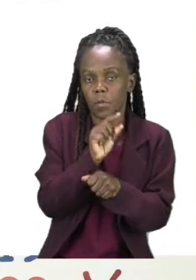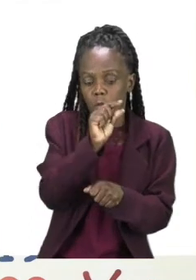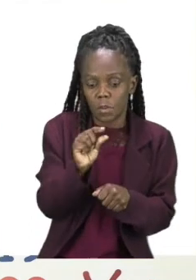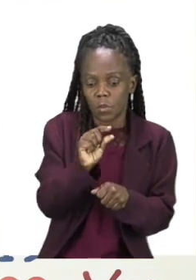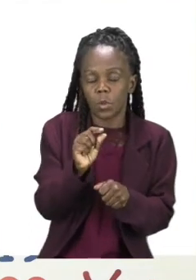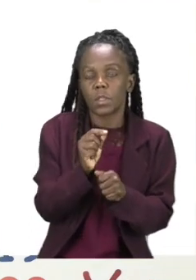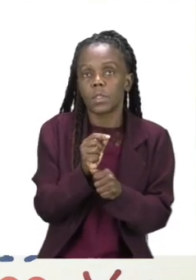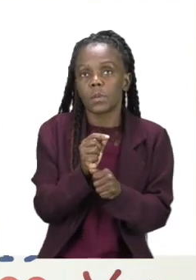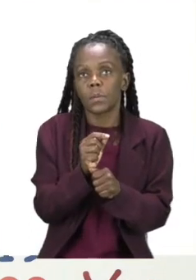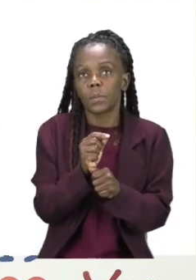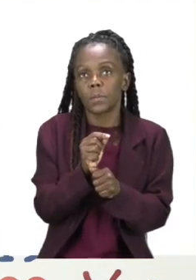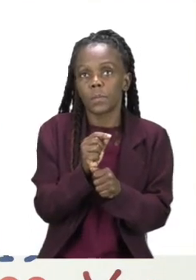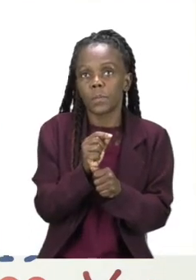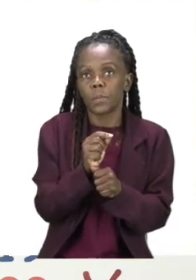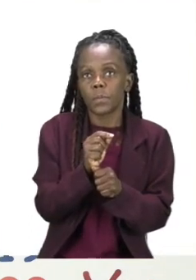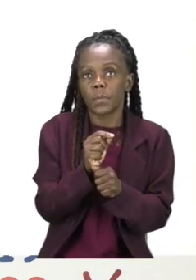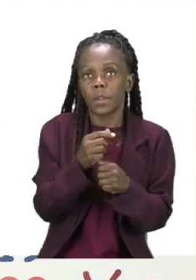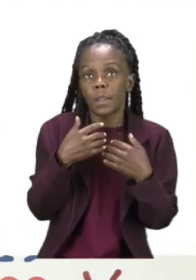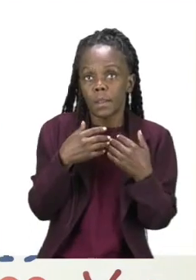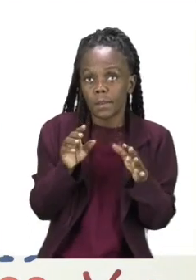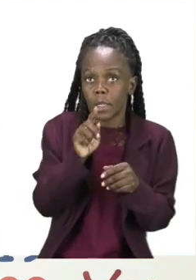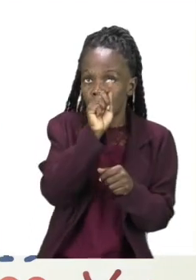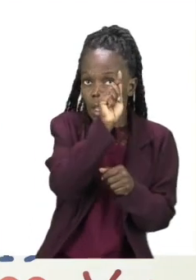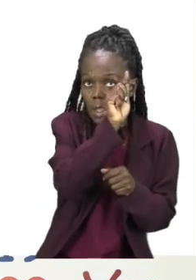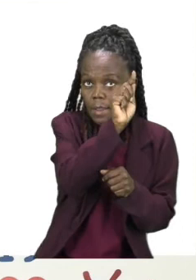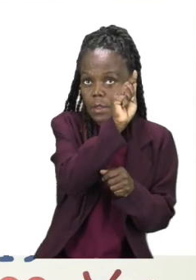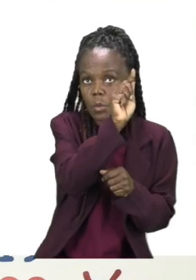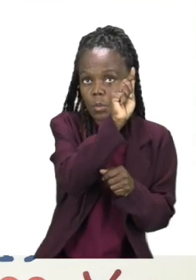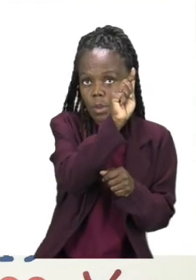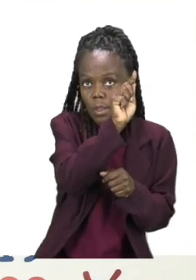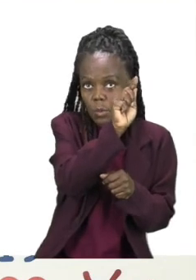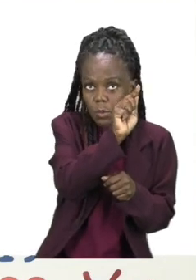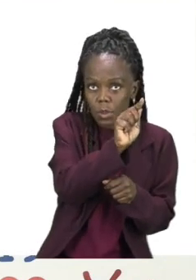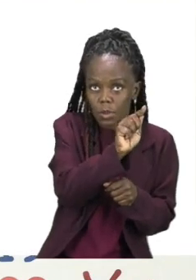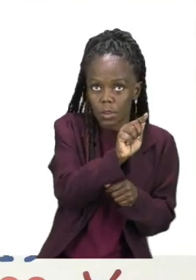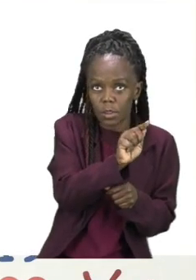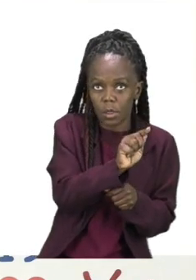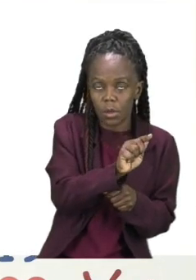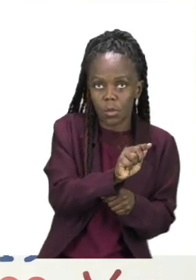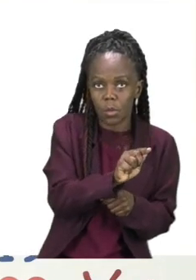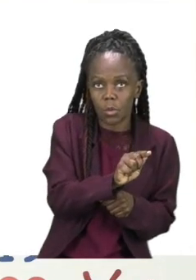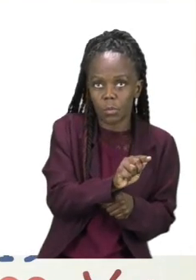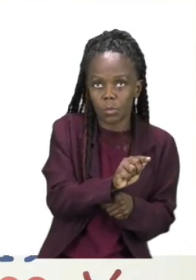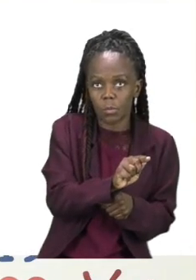blow. We start at the top and we go down, up,